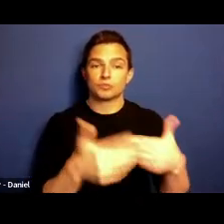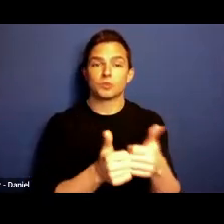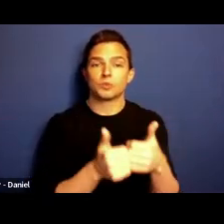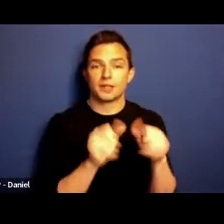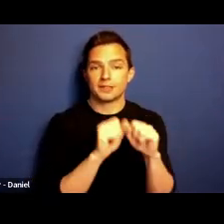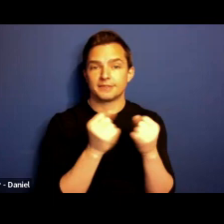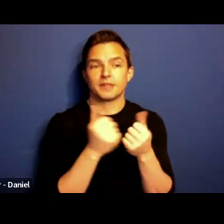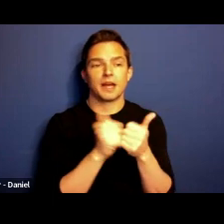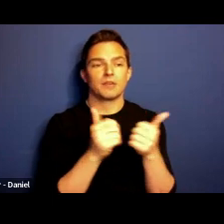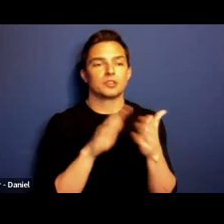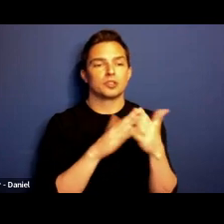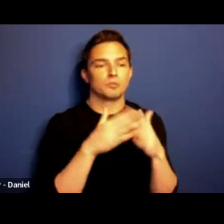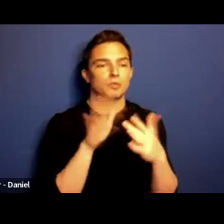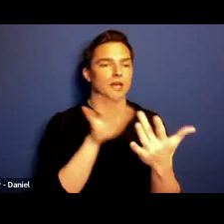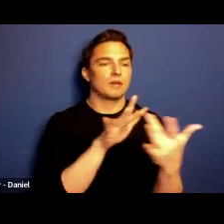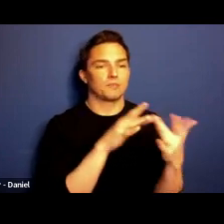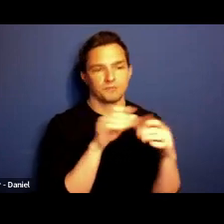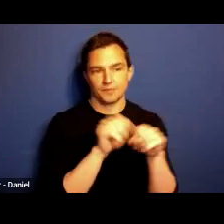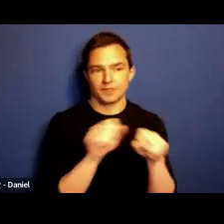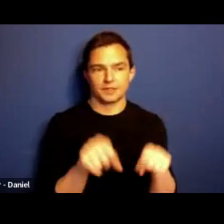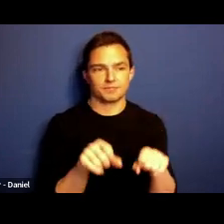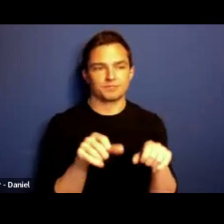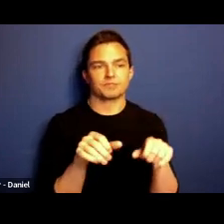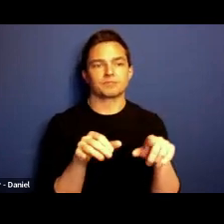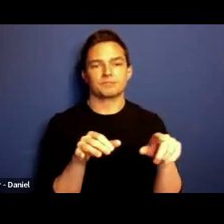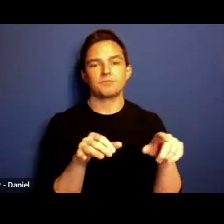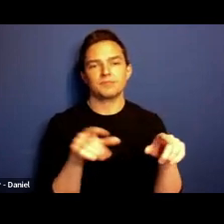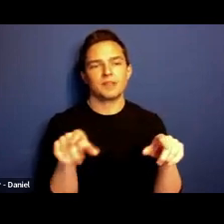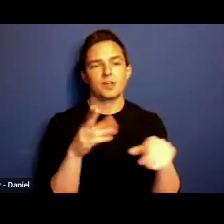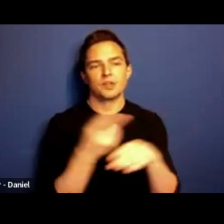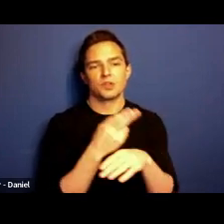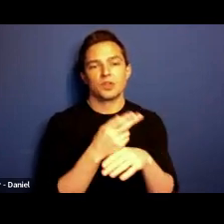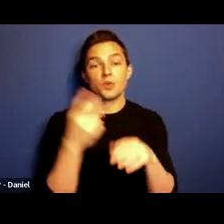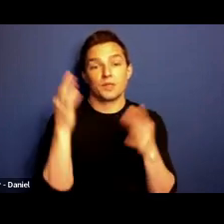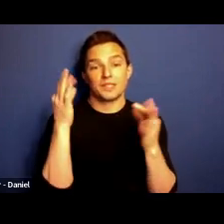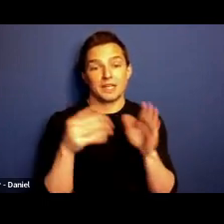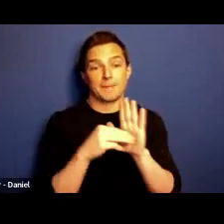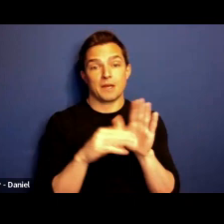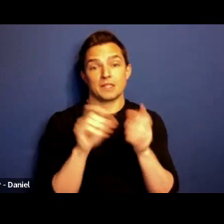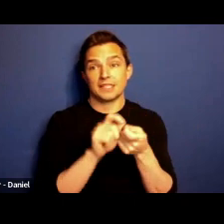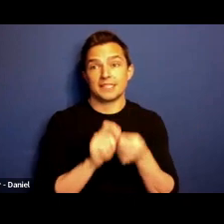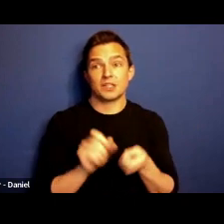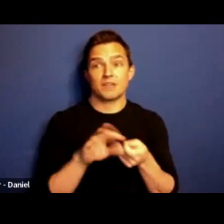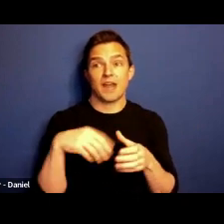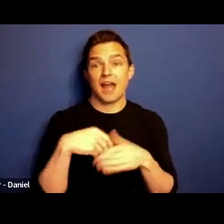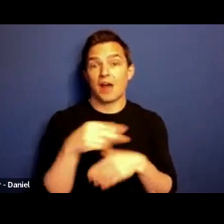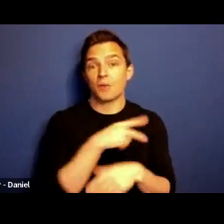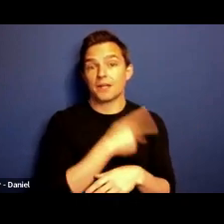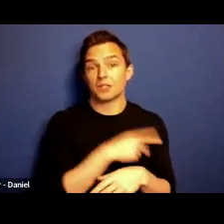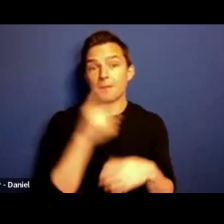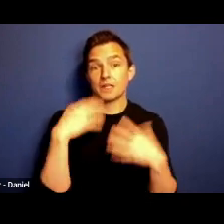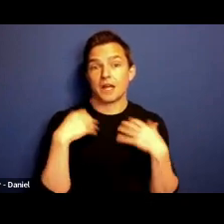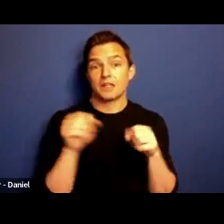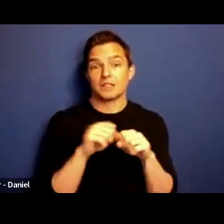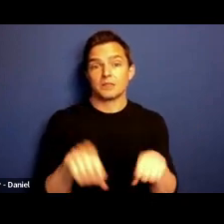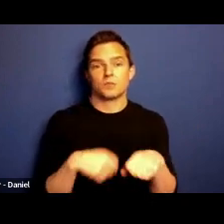of community outpatient services they're using. We decided that modeling the details of the outpatient mental health system was out of